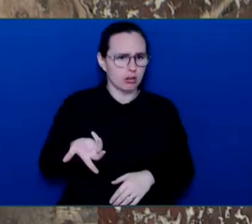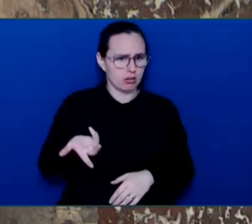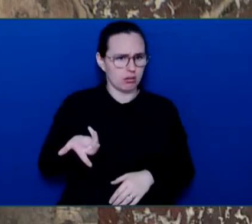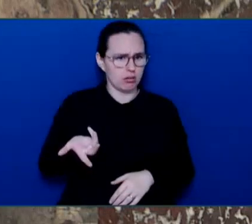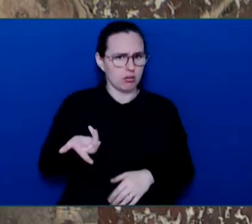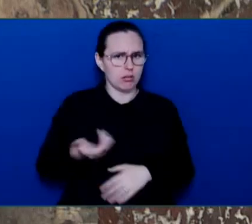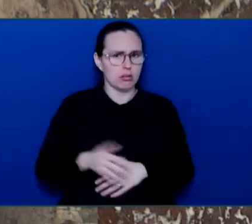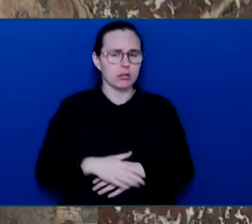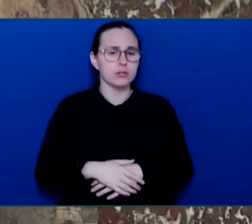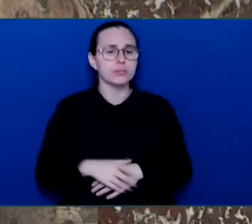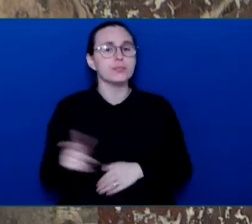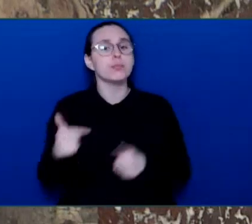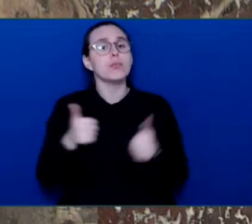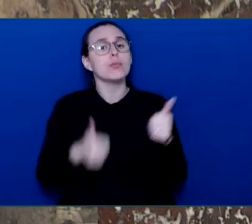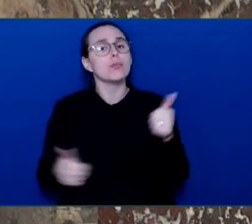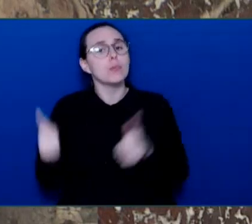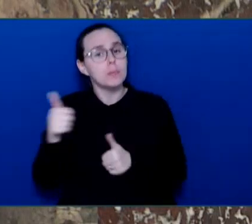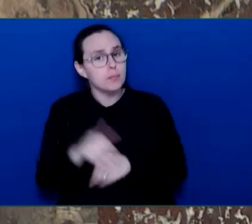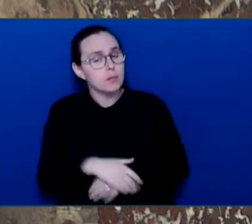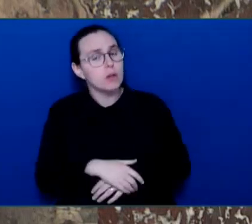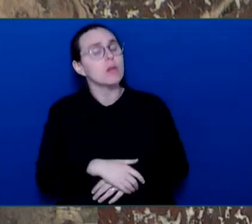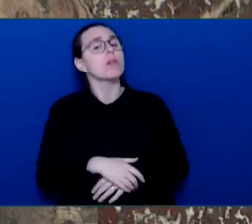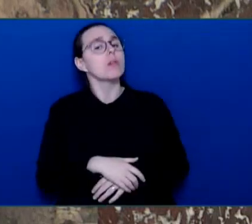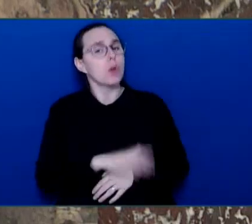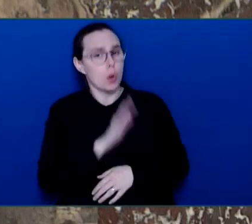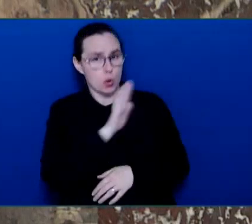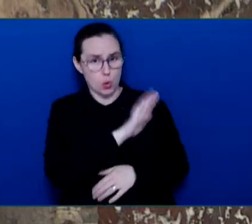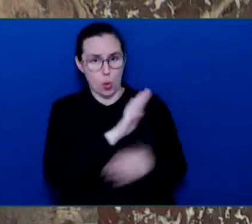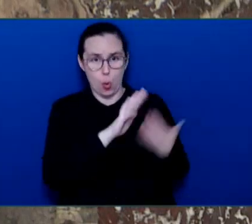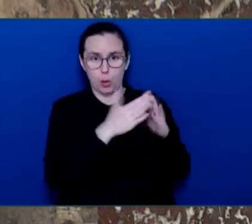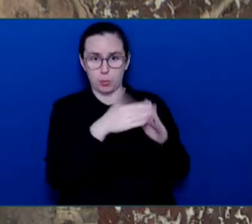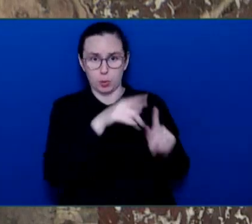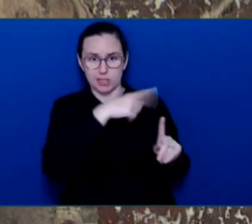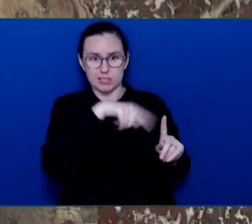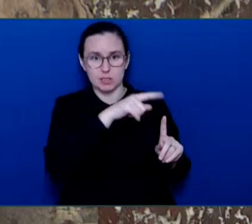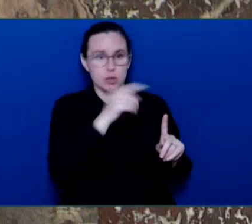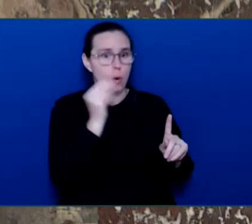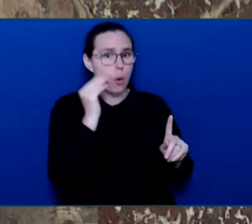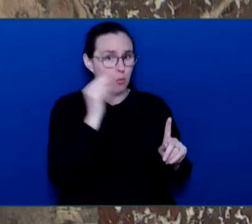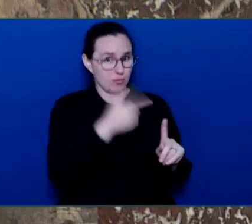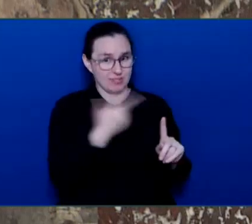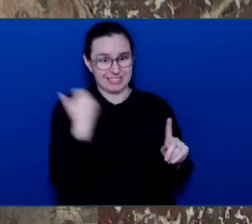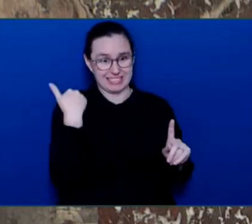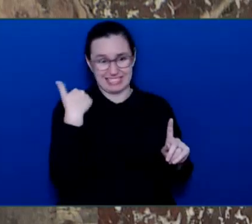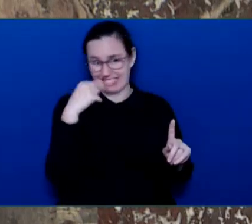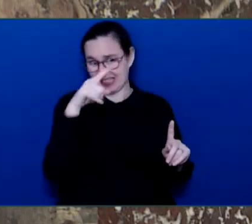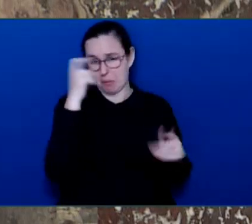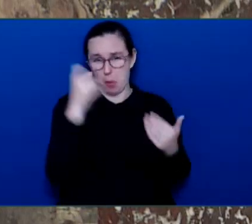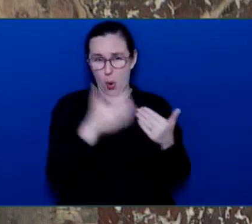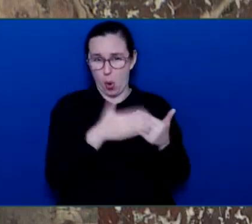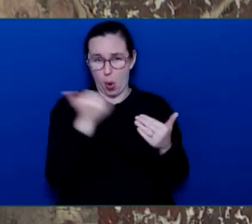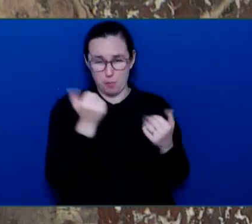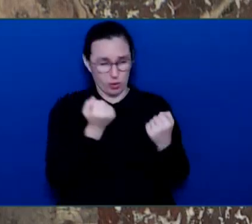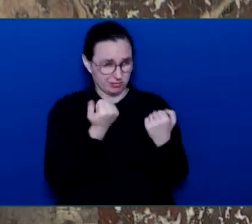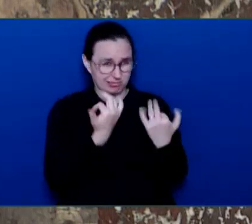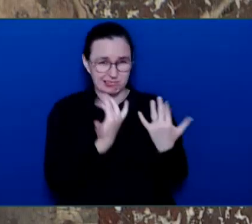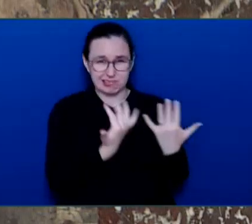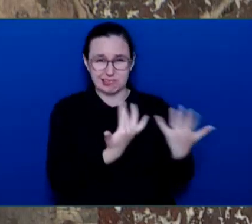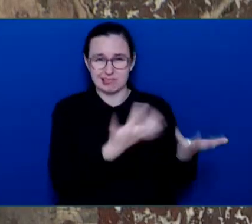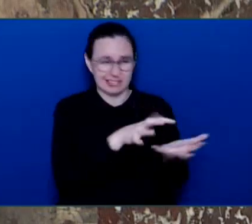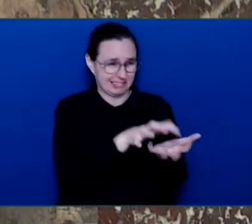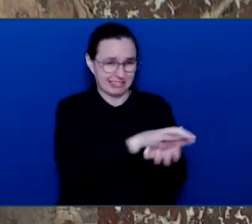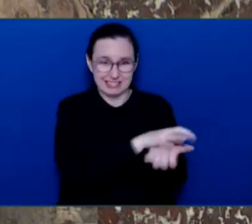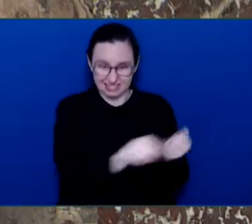a wildfire. Only thanks to the remarkable work of the BC Wildfire Service and municipal forces from